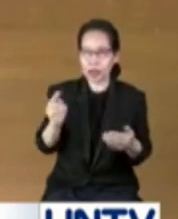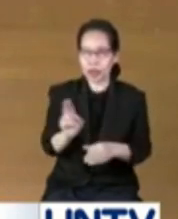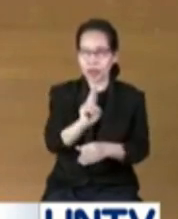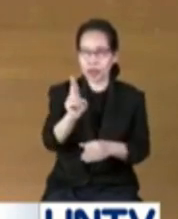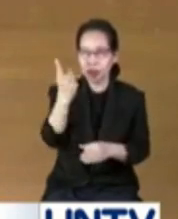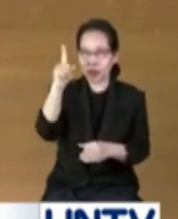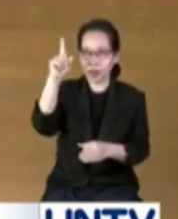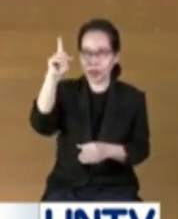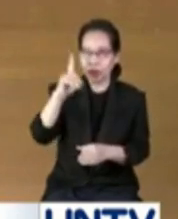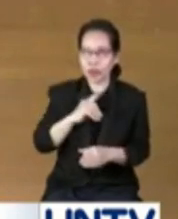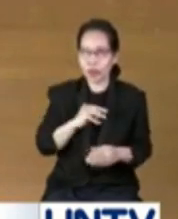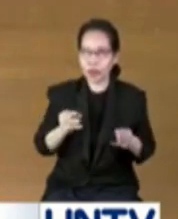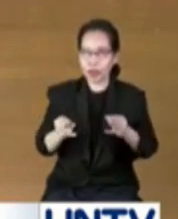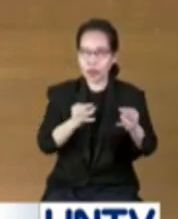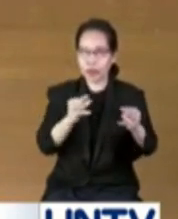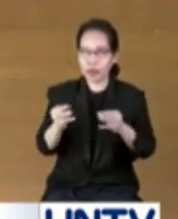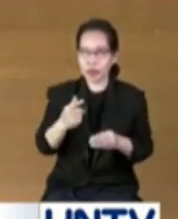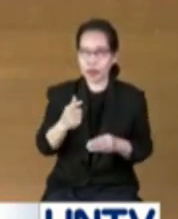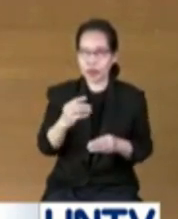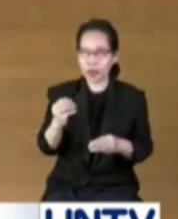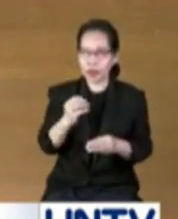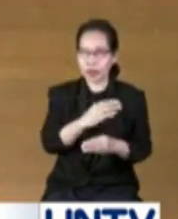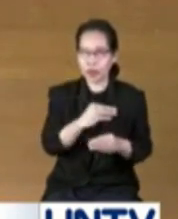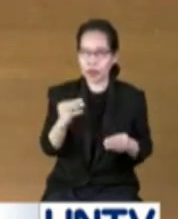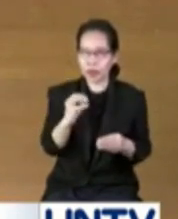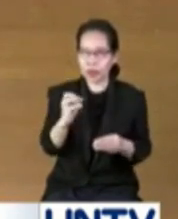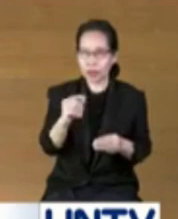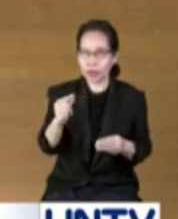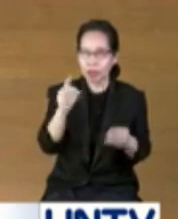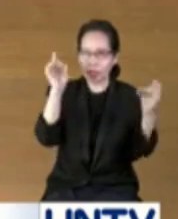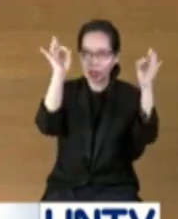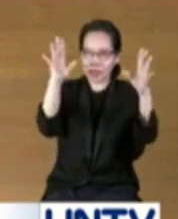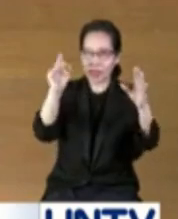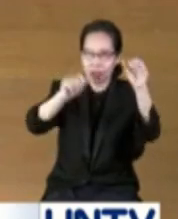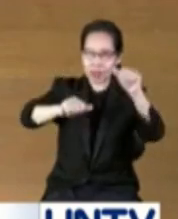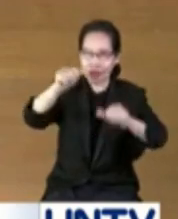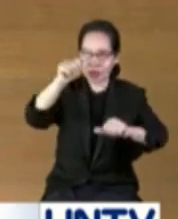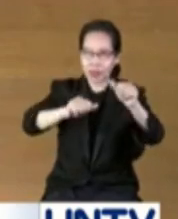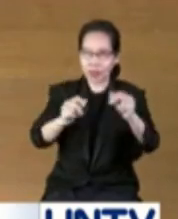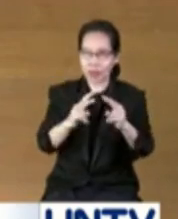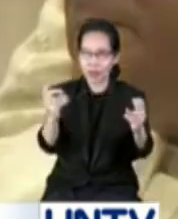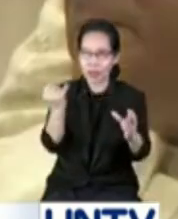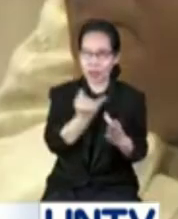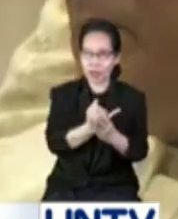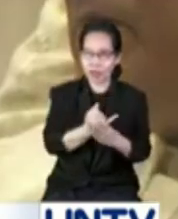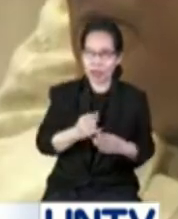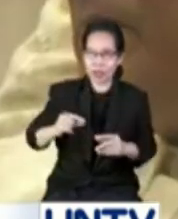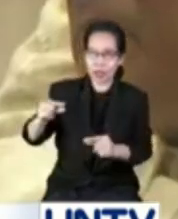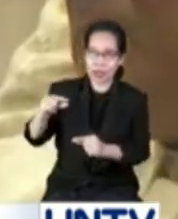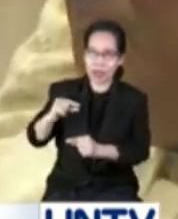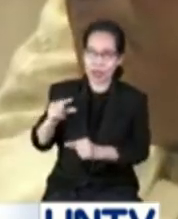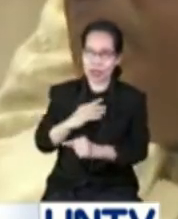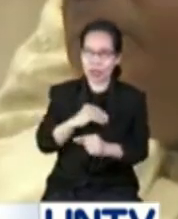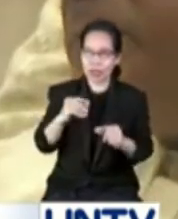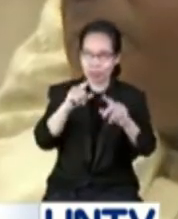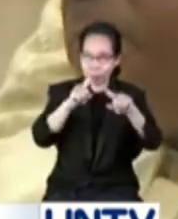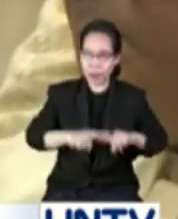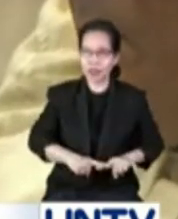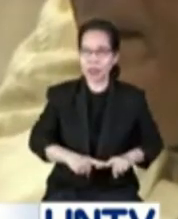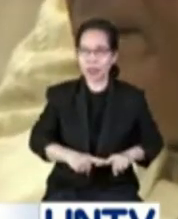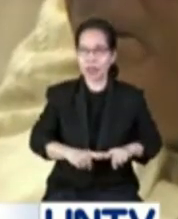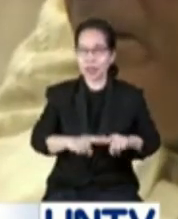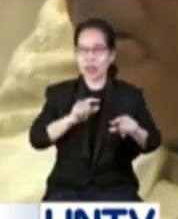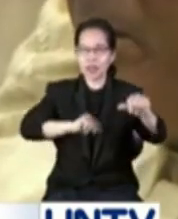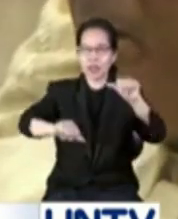management, geohazard mapping, risk assessment, and even including security and defense. Science,